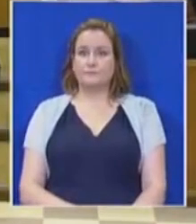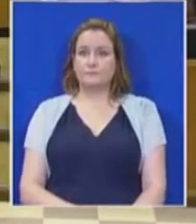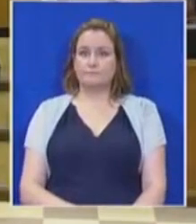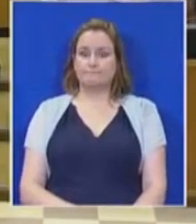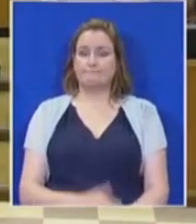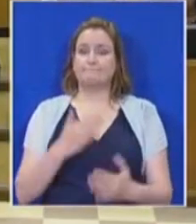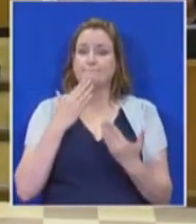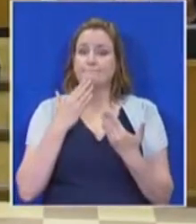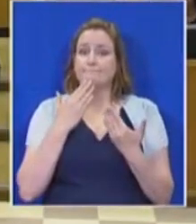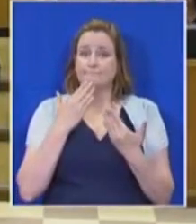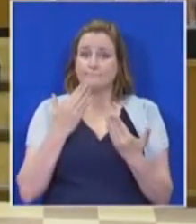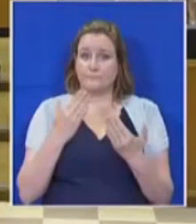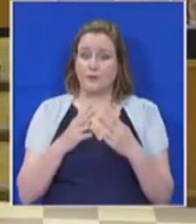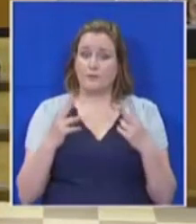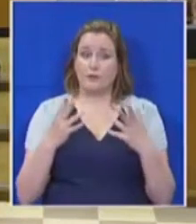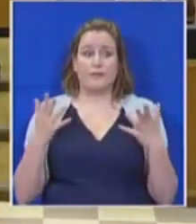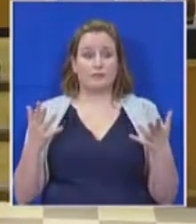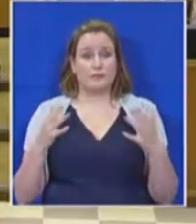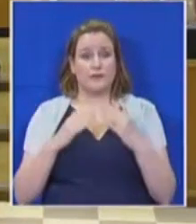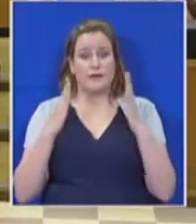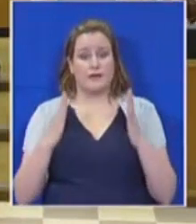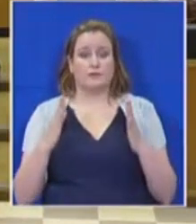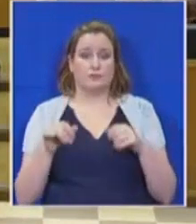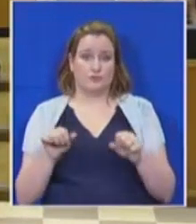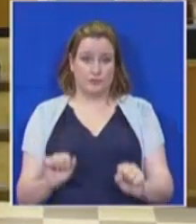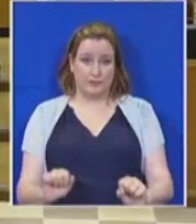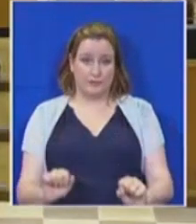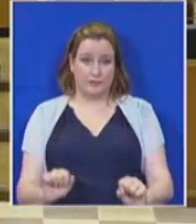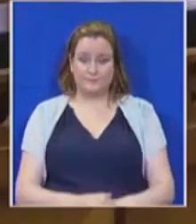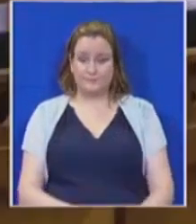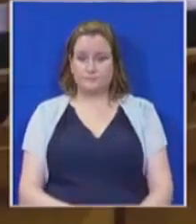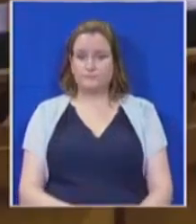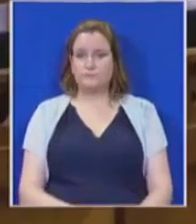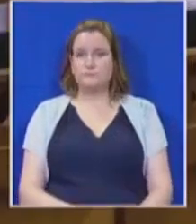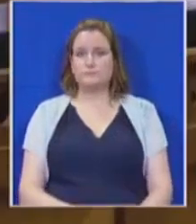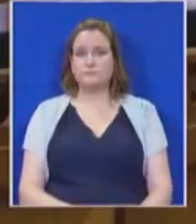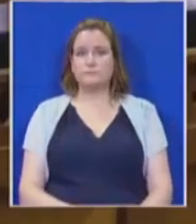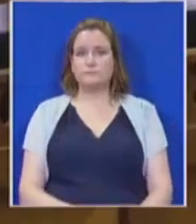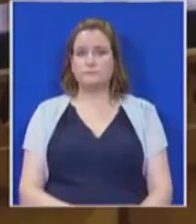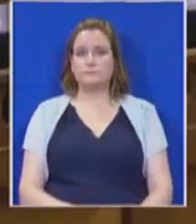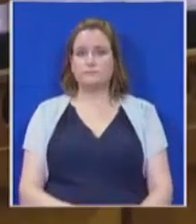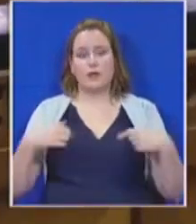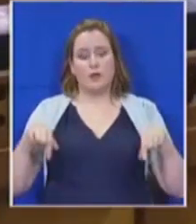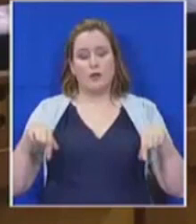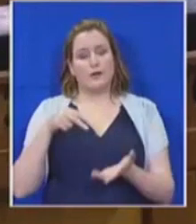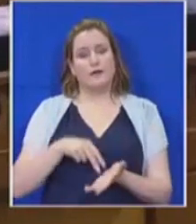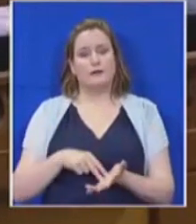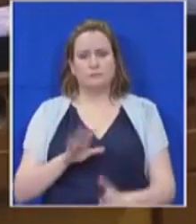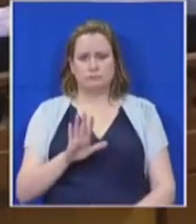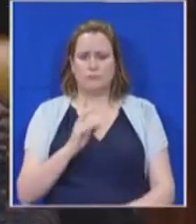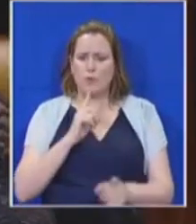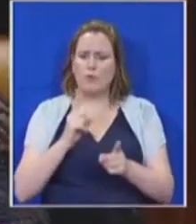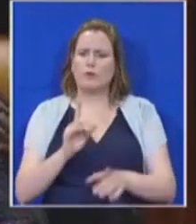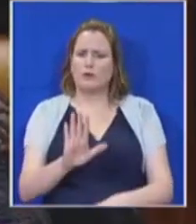Thank you very much, House Chair. We stand here to... Order, Honorable Shivambu. Can you